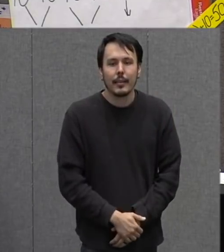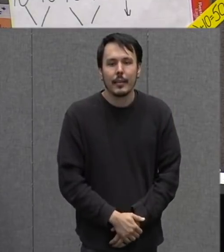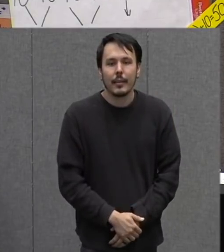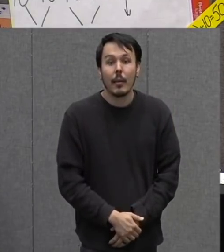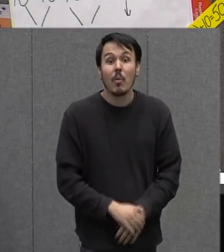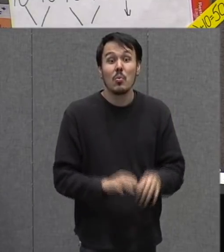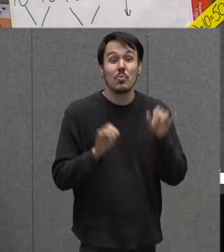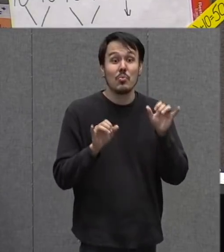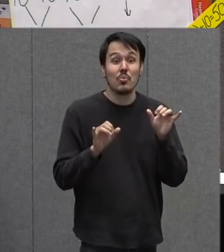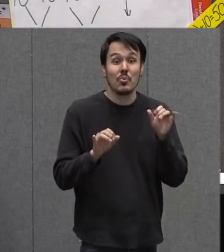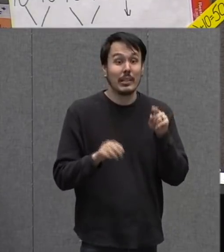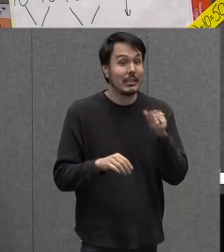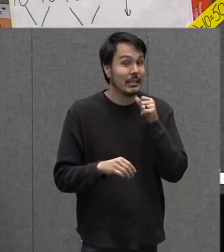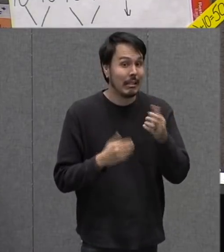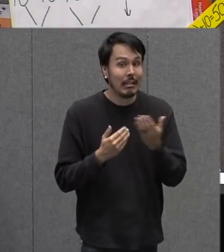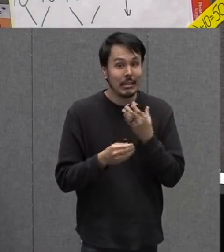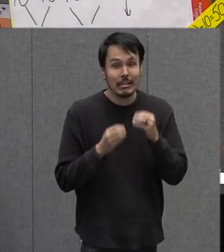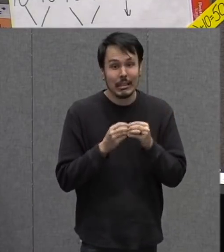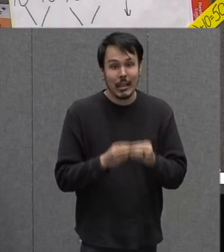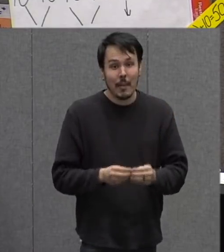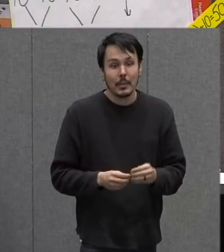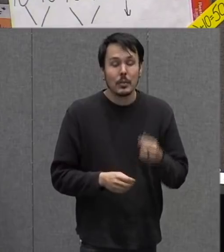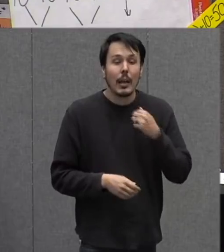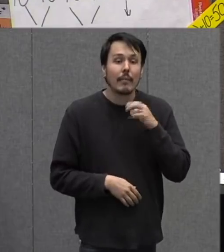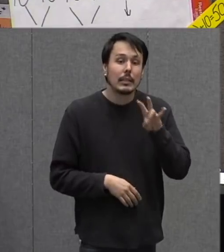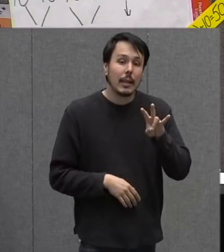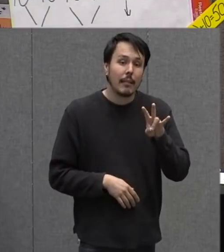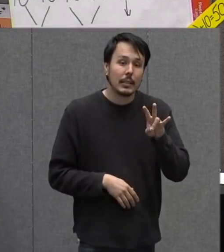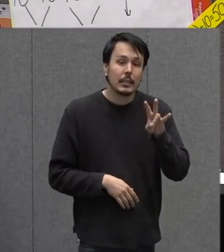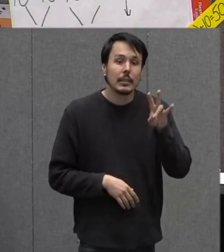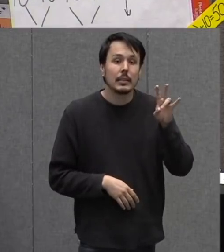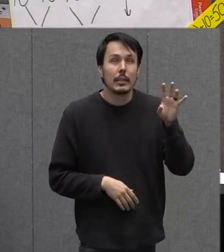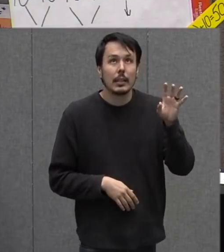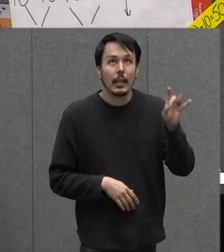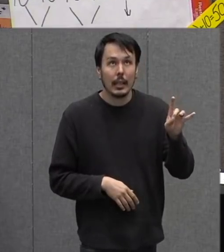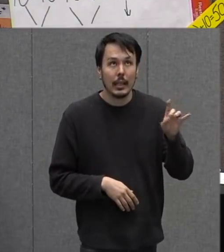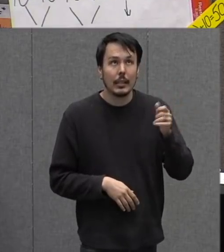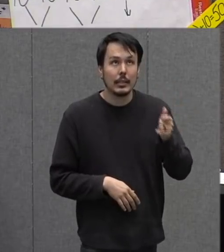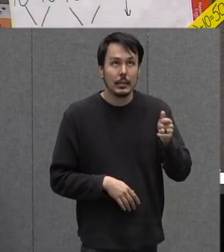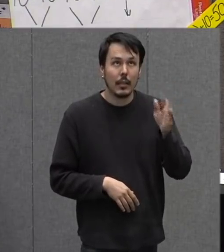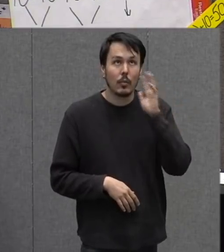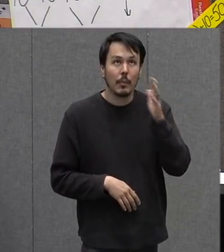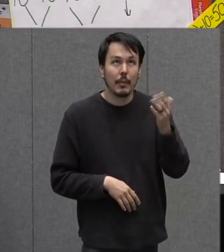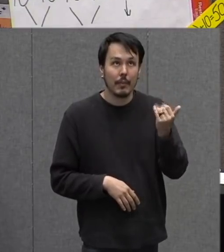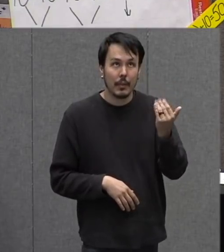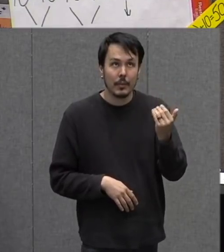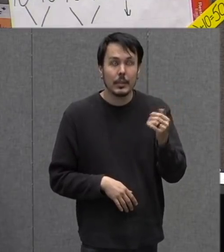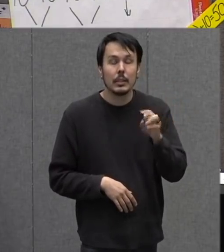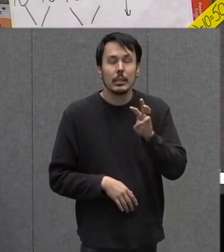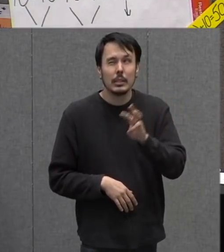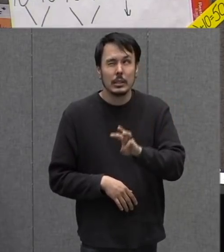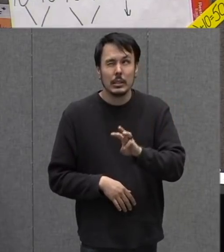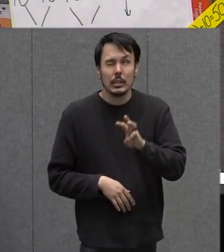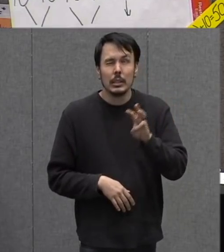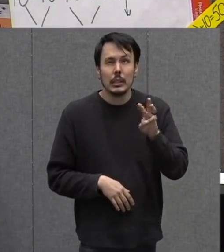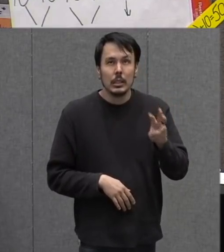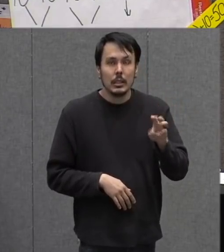aren't easy numbers to add, right? So we have our 7, our 8 is 15. And then I have 6 and 6, which